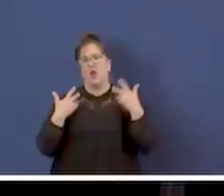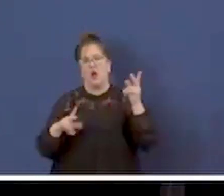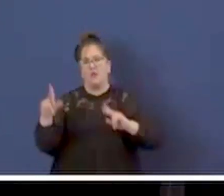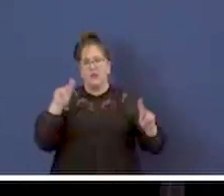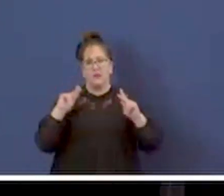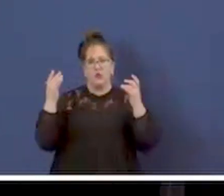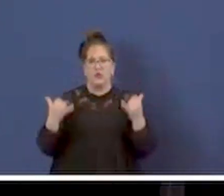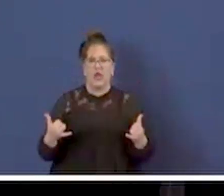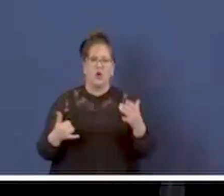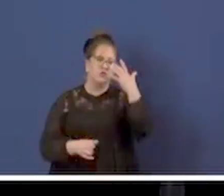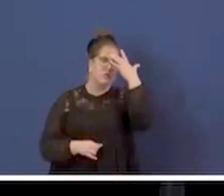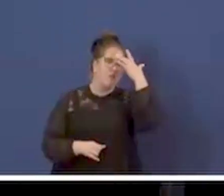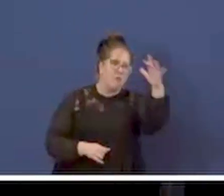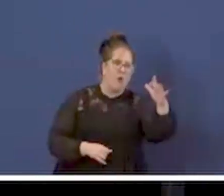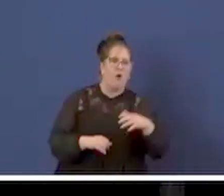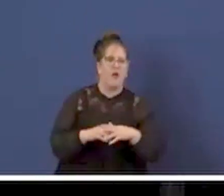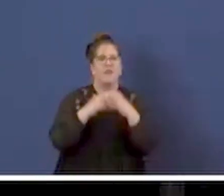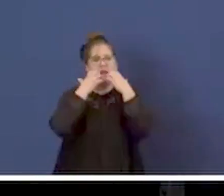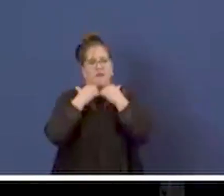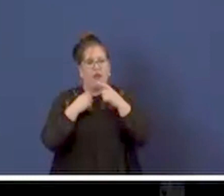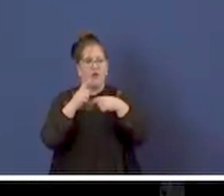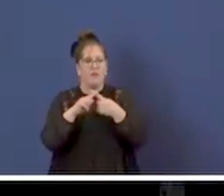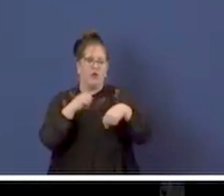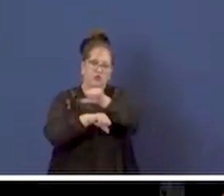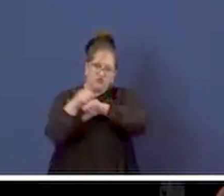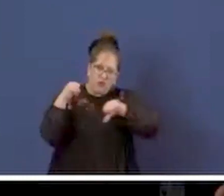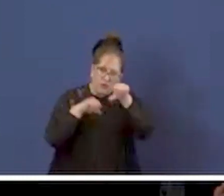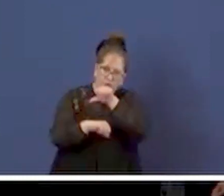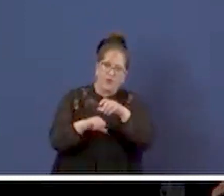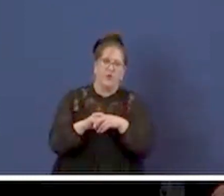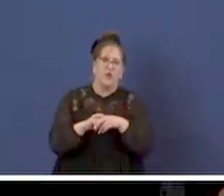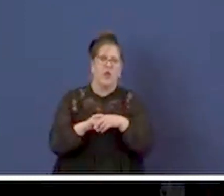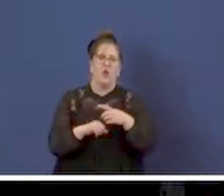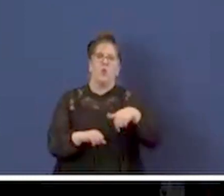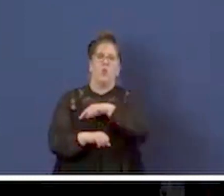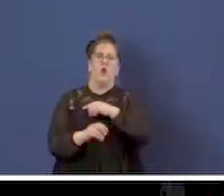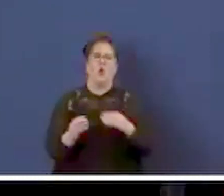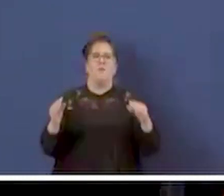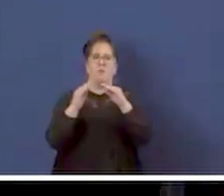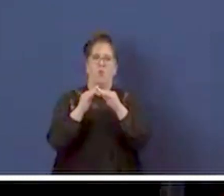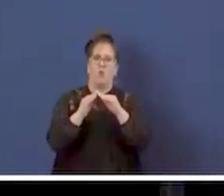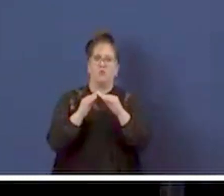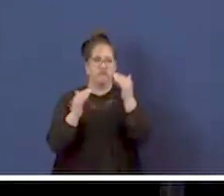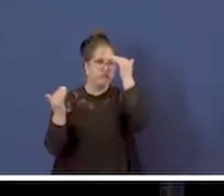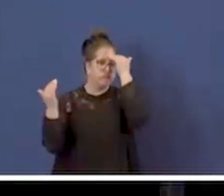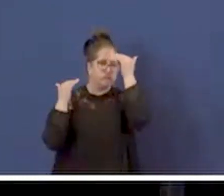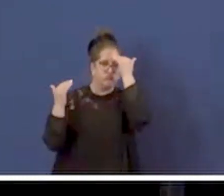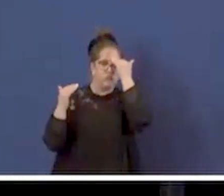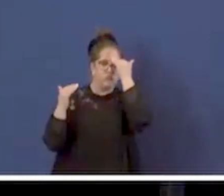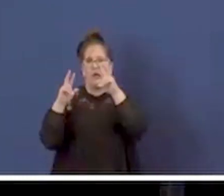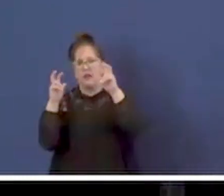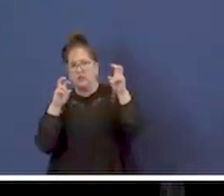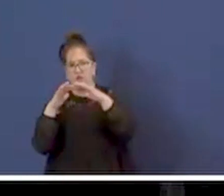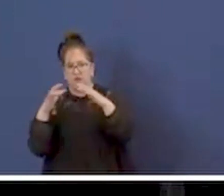smart and care so much about each other, and that we are so much more awake about issues about diversity